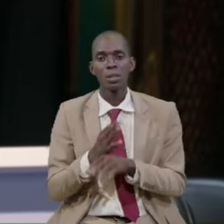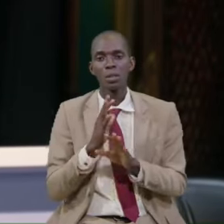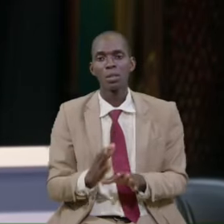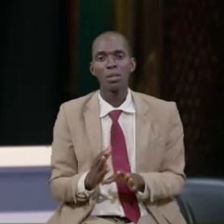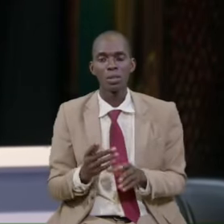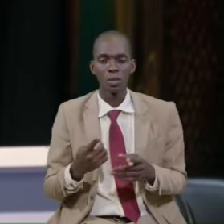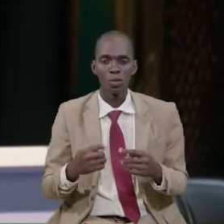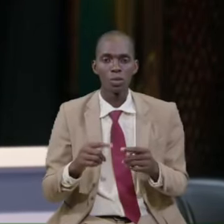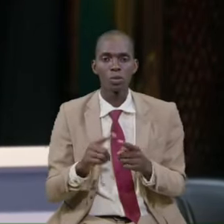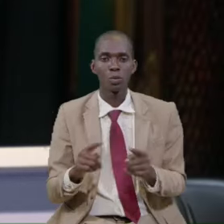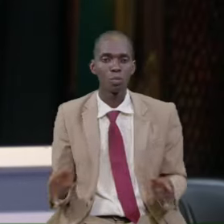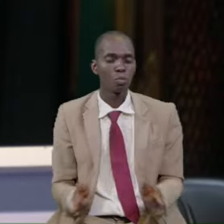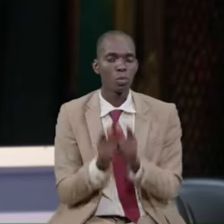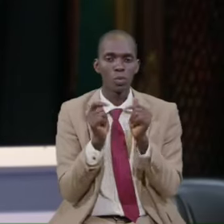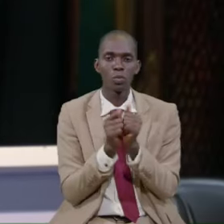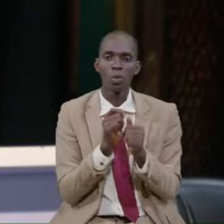them.